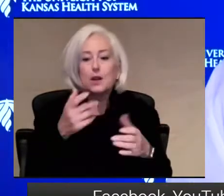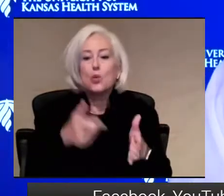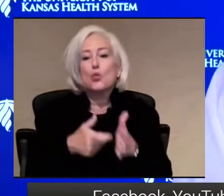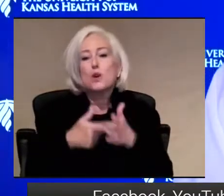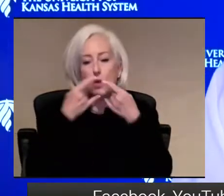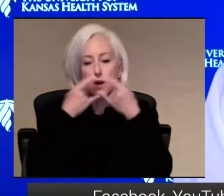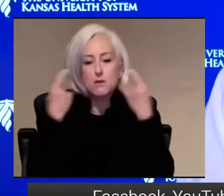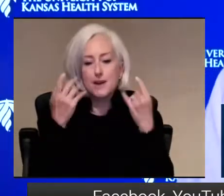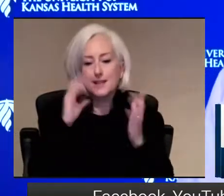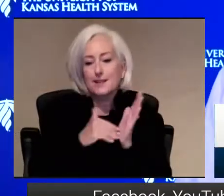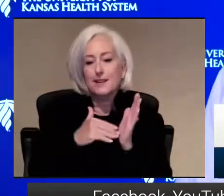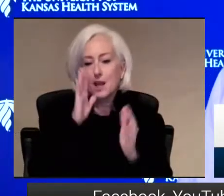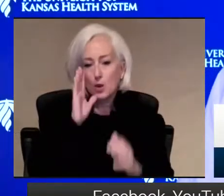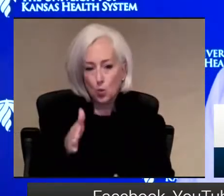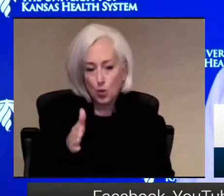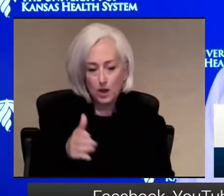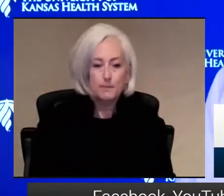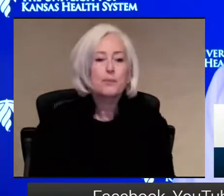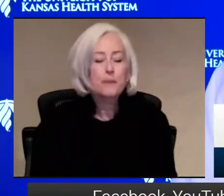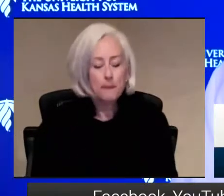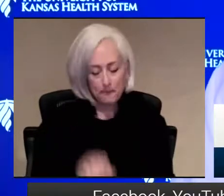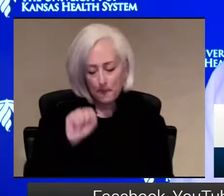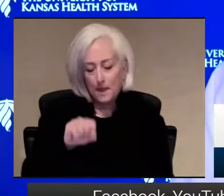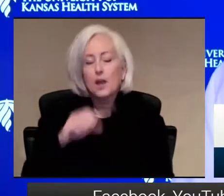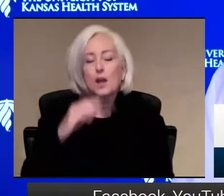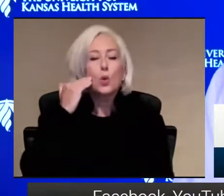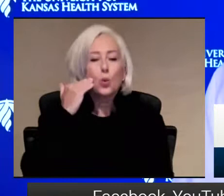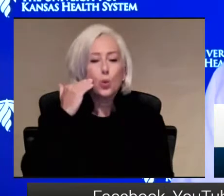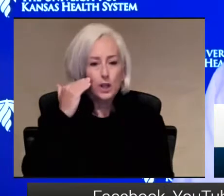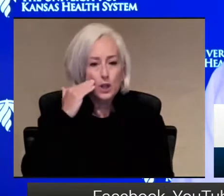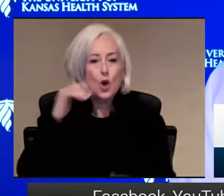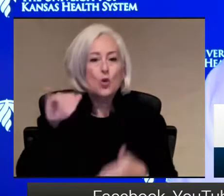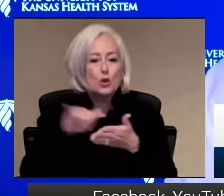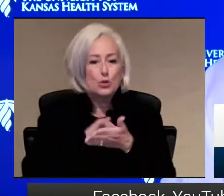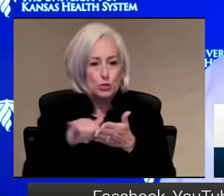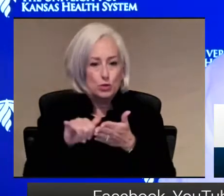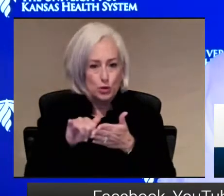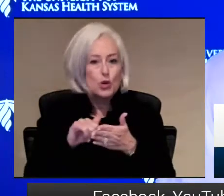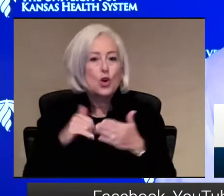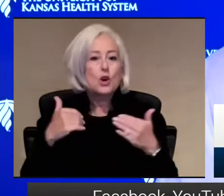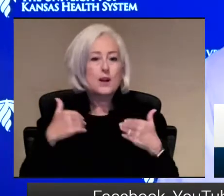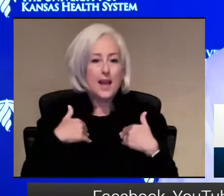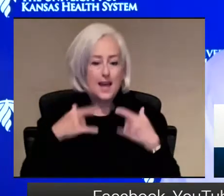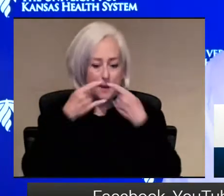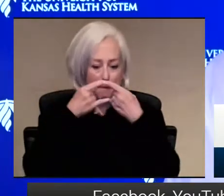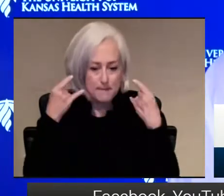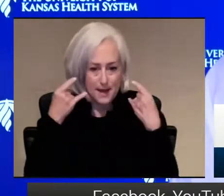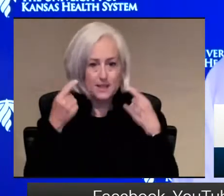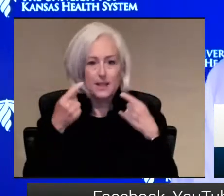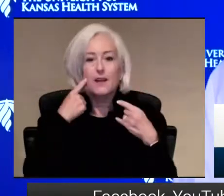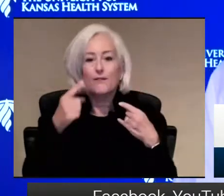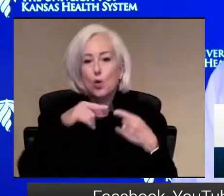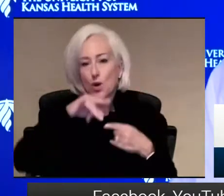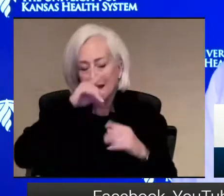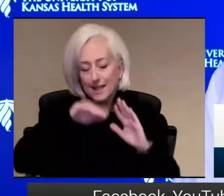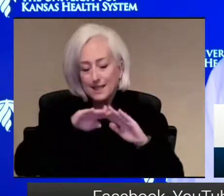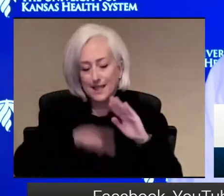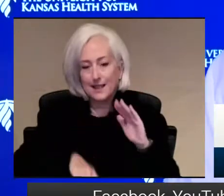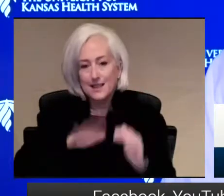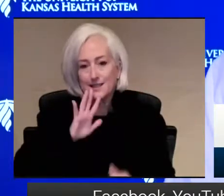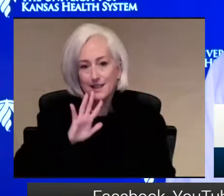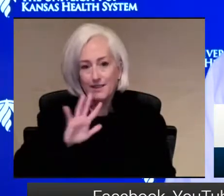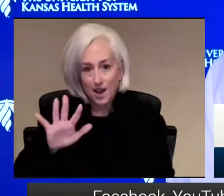know that New York had that masking for early school kids. Less than 5, yeah, preschool, because they couldn't be